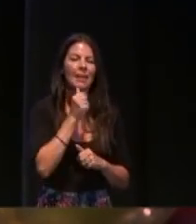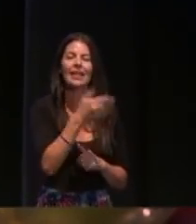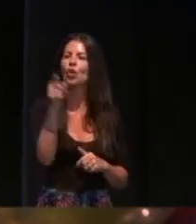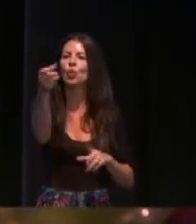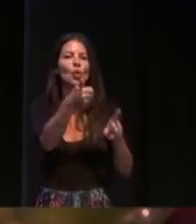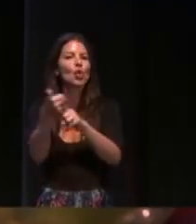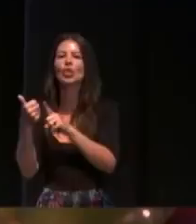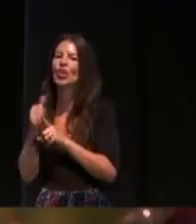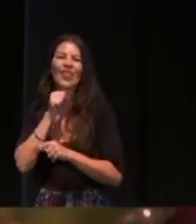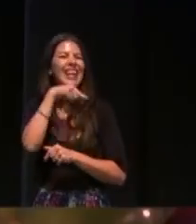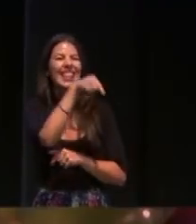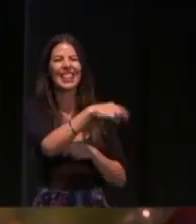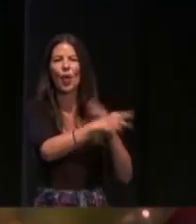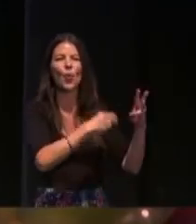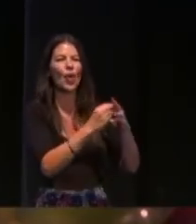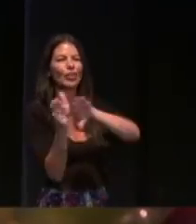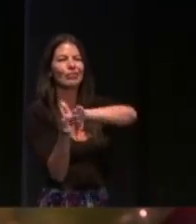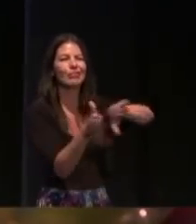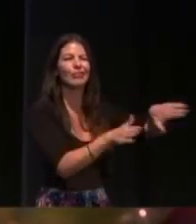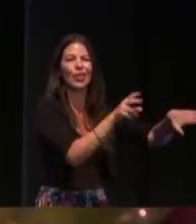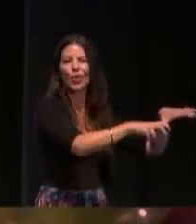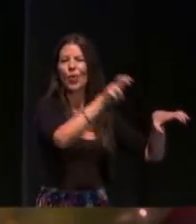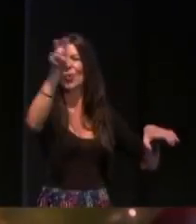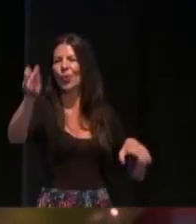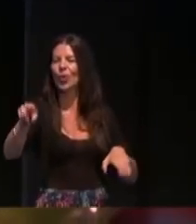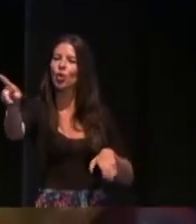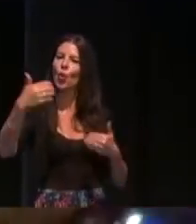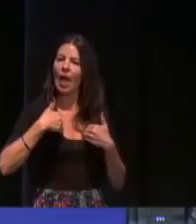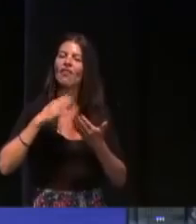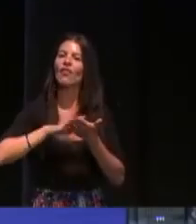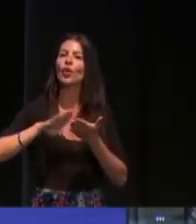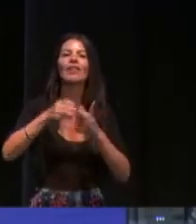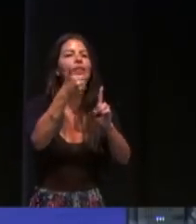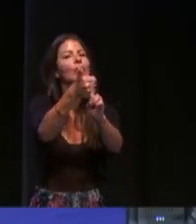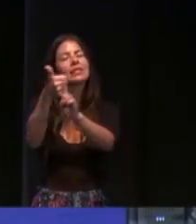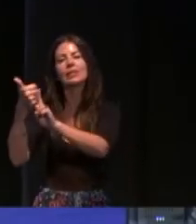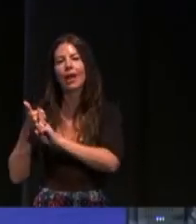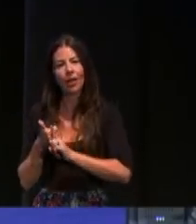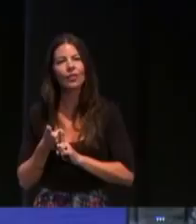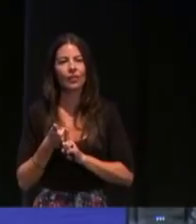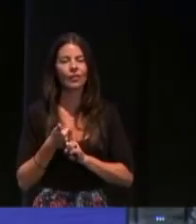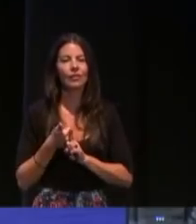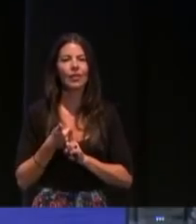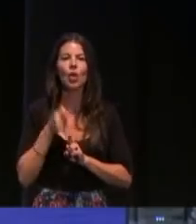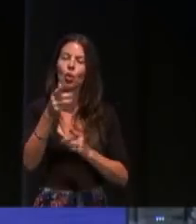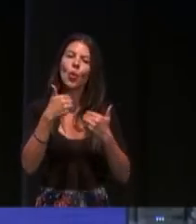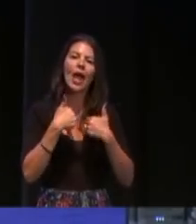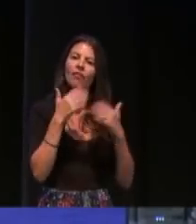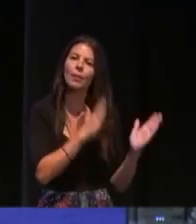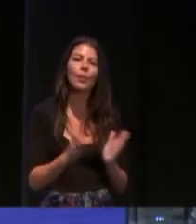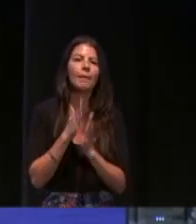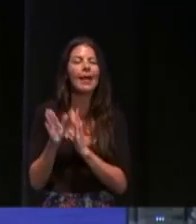You won't be in that world. You have forgiven yourself. You have